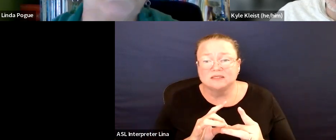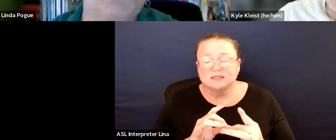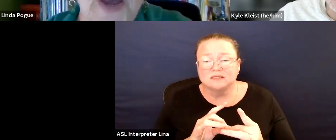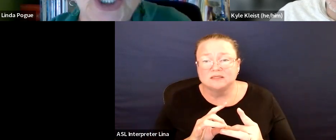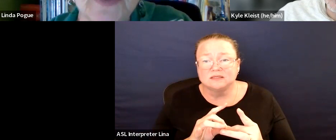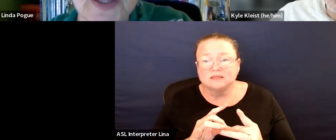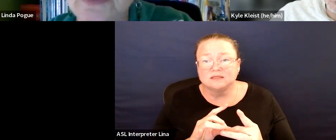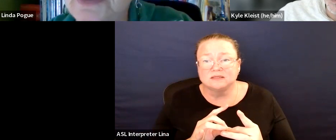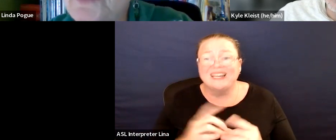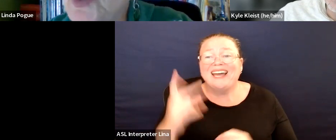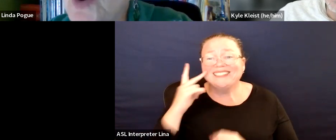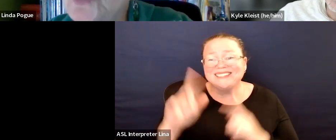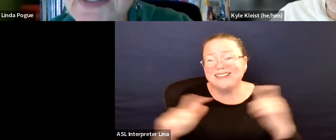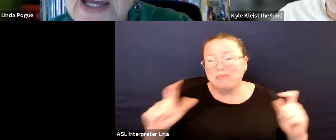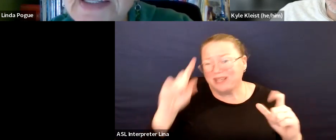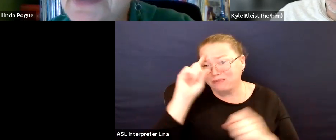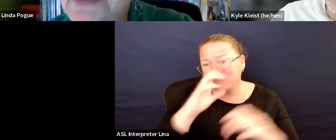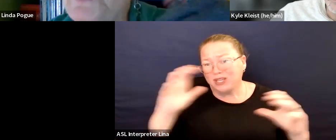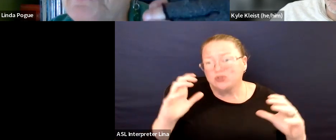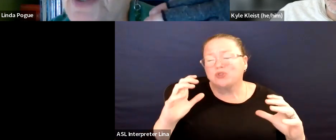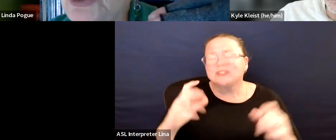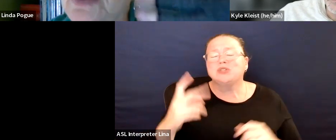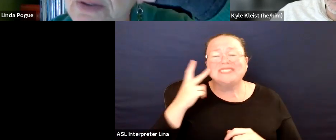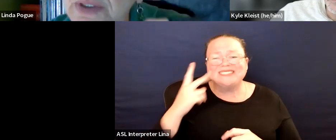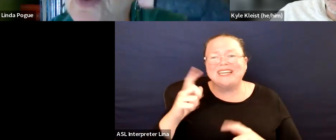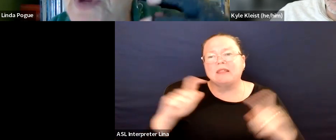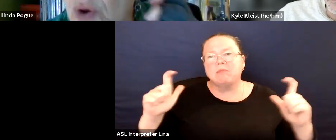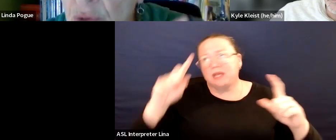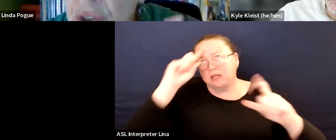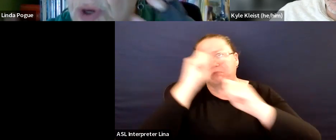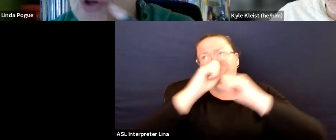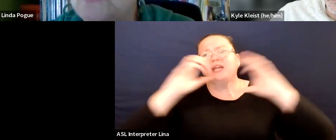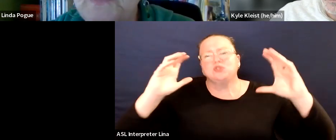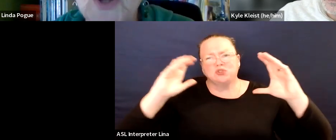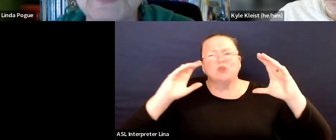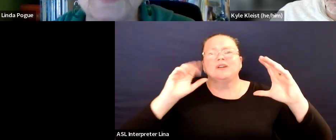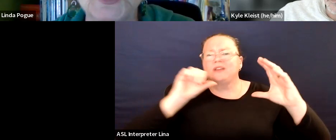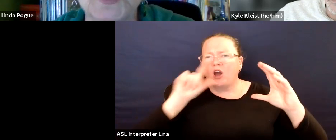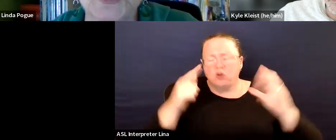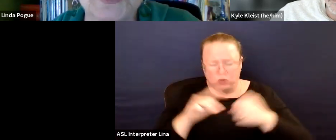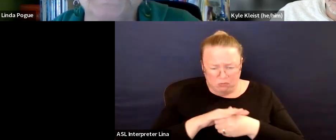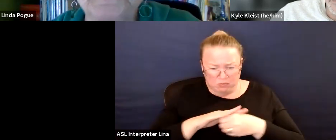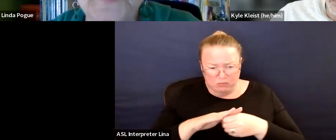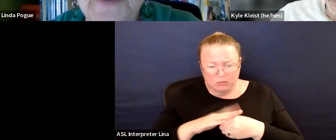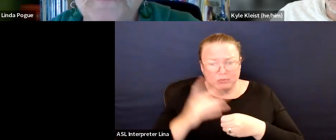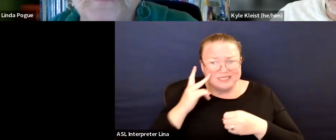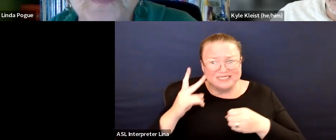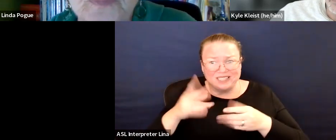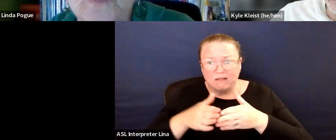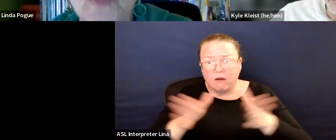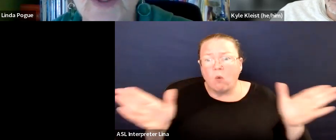And see the I big mean, picture that the yeah. other quote just said, seeing the bigger picture, beyond your own personal situation.